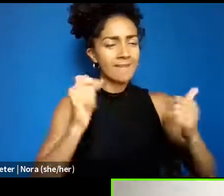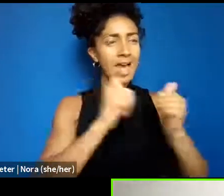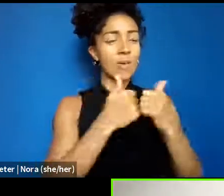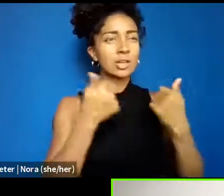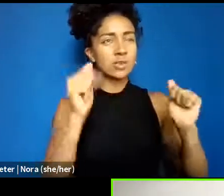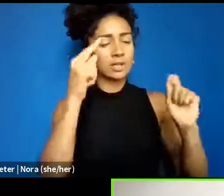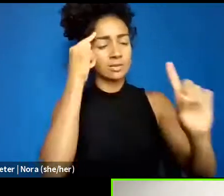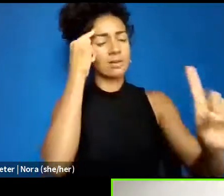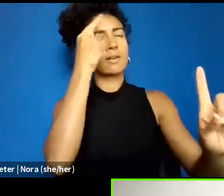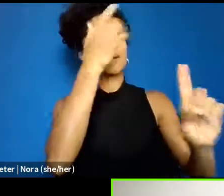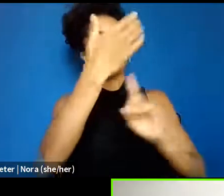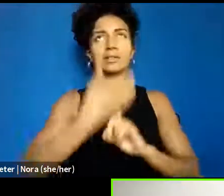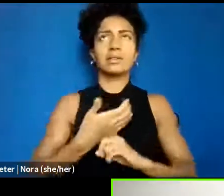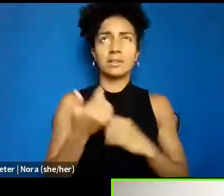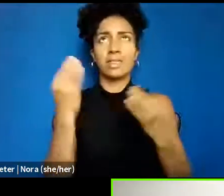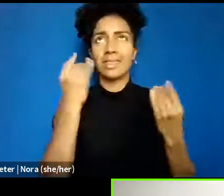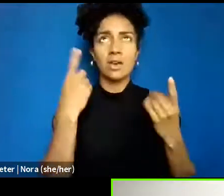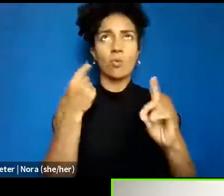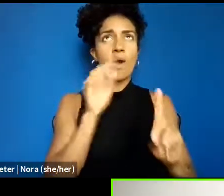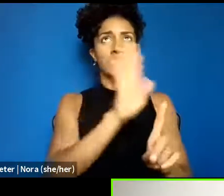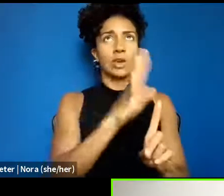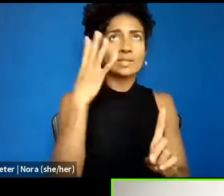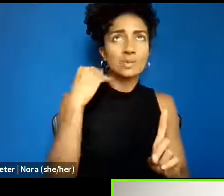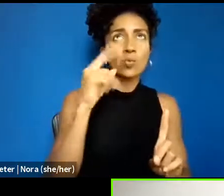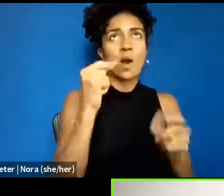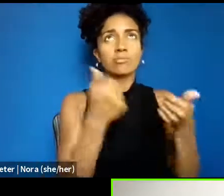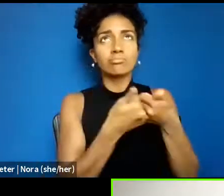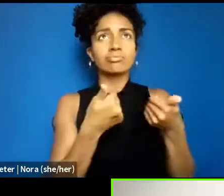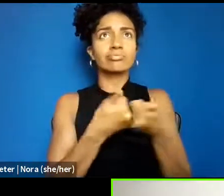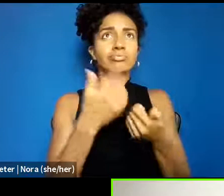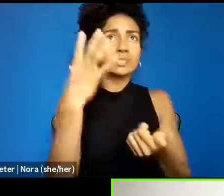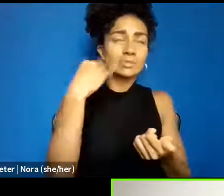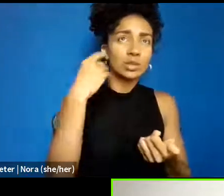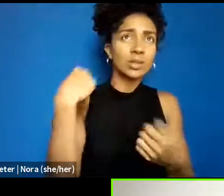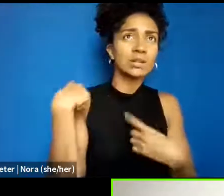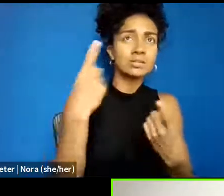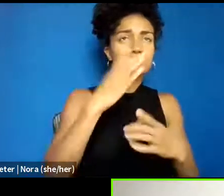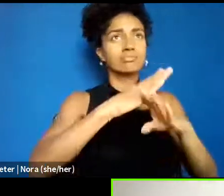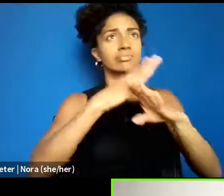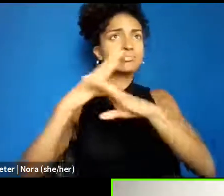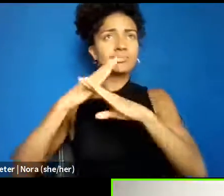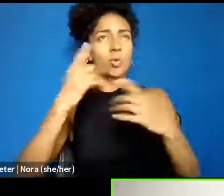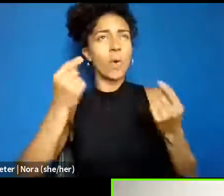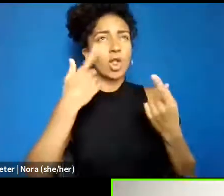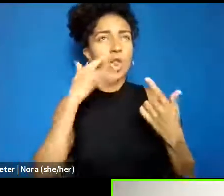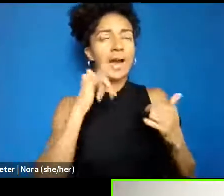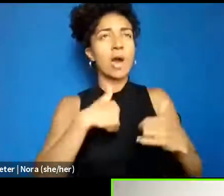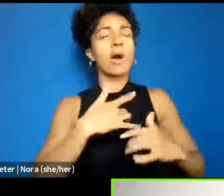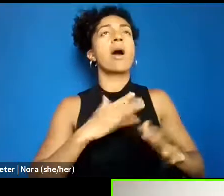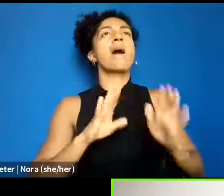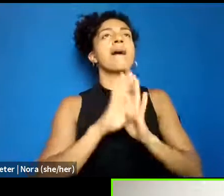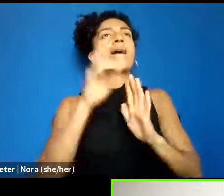the challenges that they have faced, the challenges that they might be facing, and developing that sense of empathy and